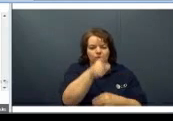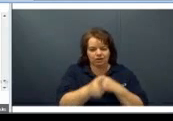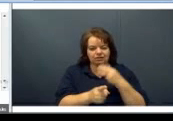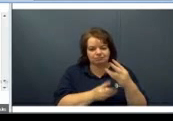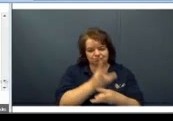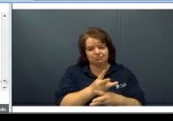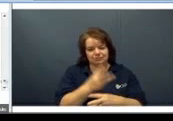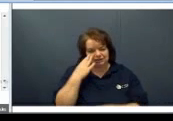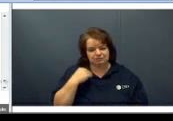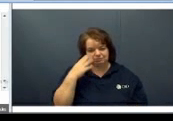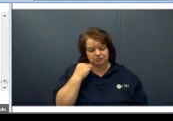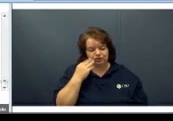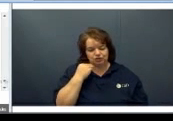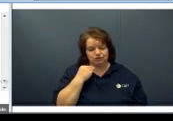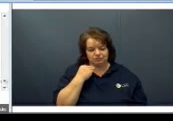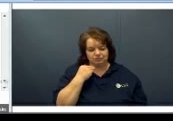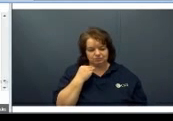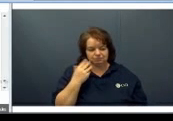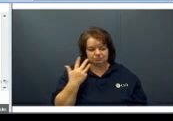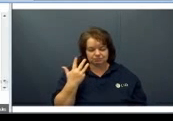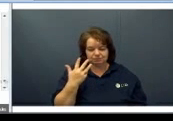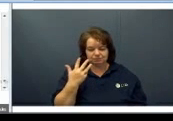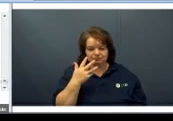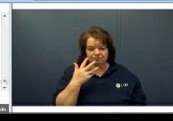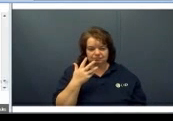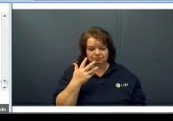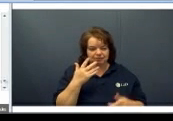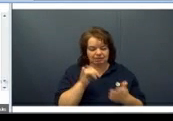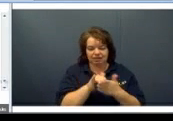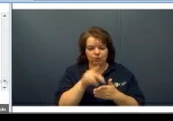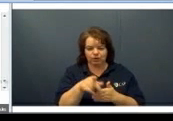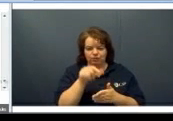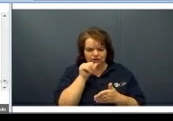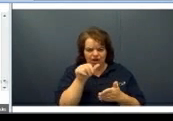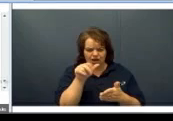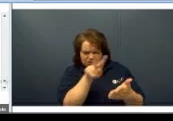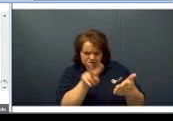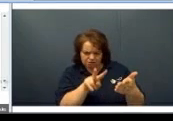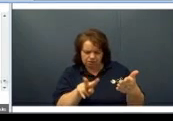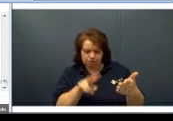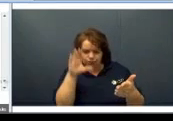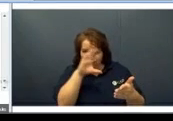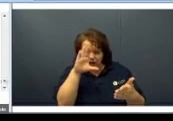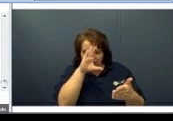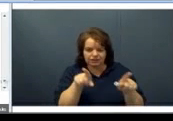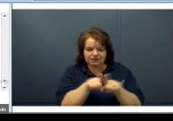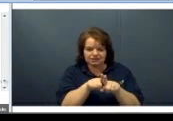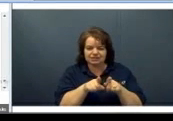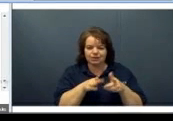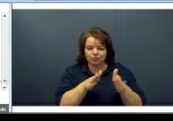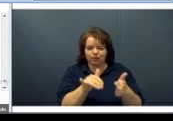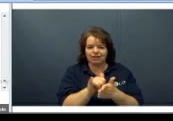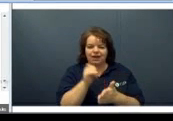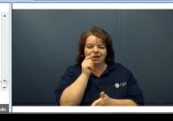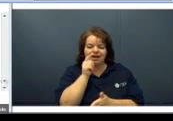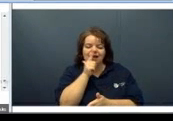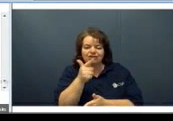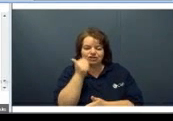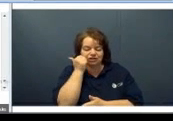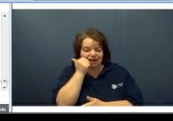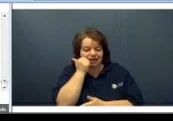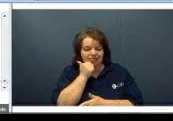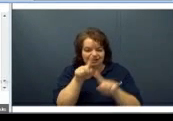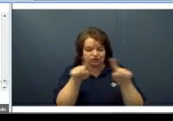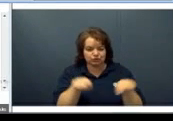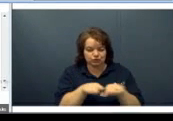more authentic experience than even if you did have screen reader software installed, you're not going to be browsing in the same way that